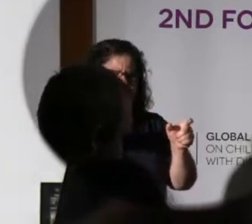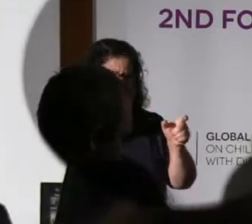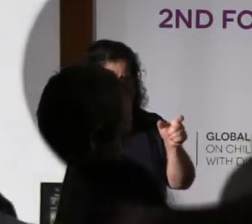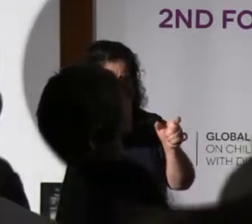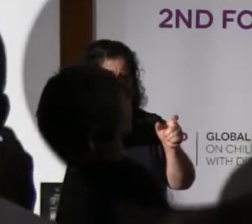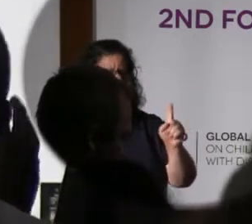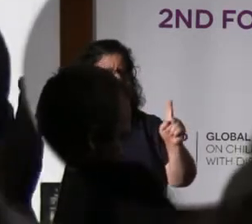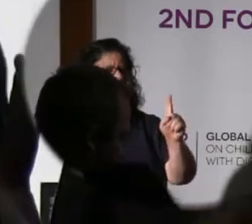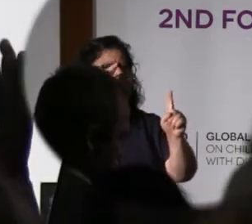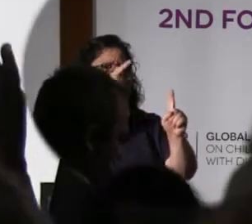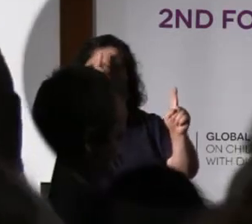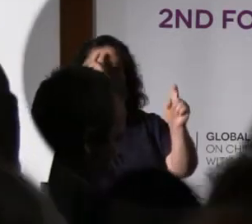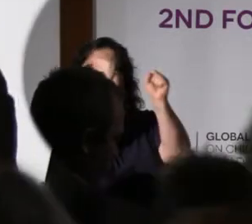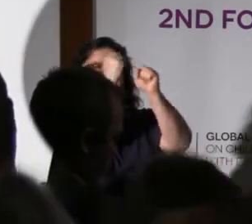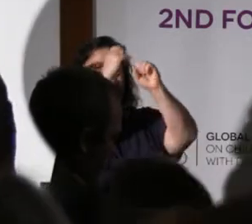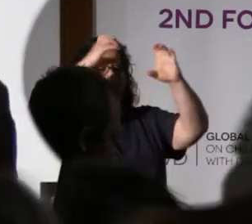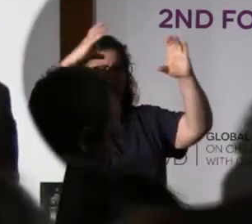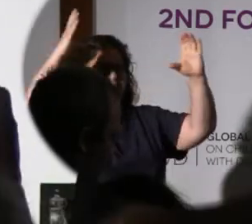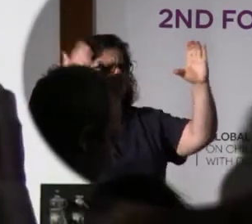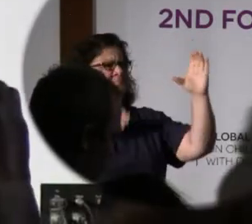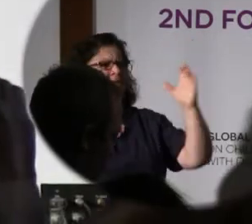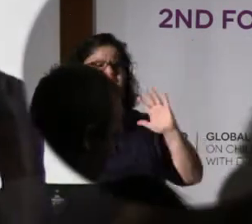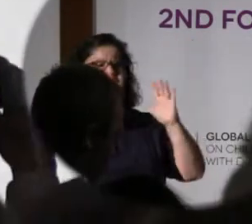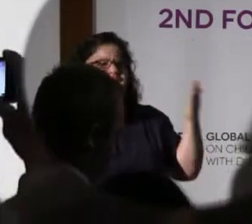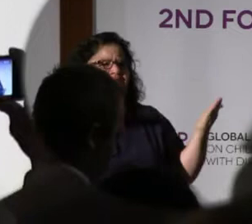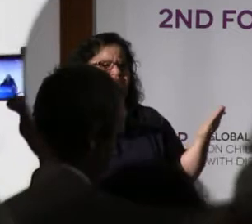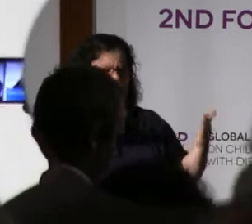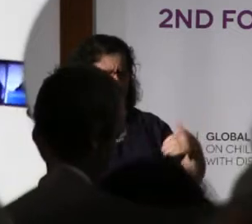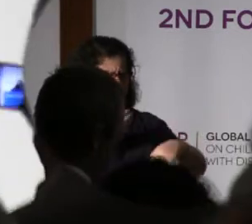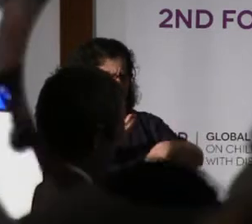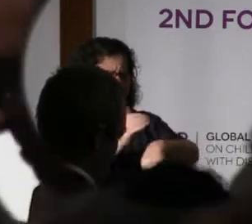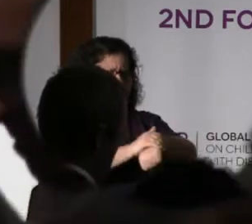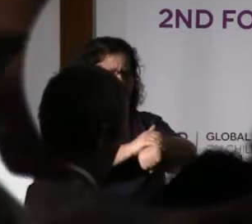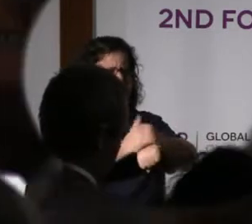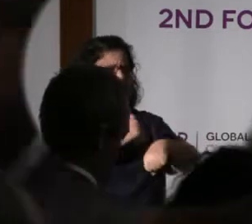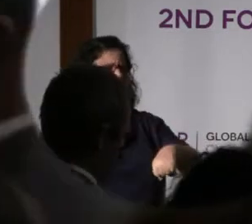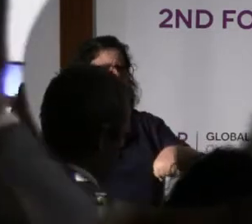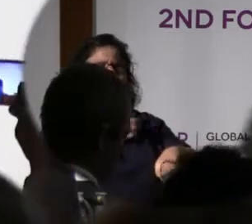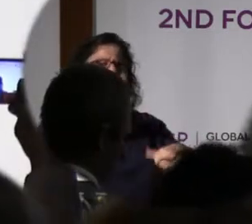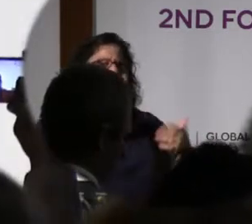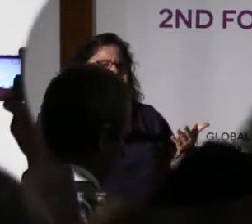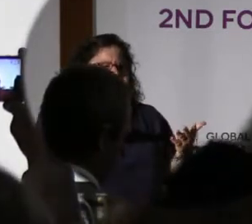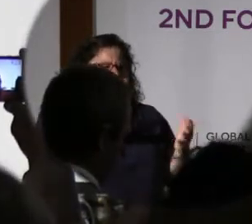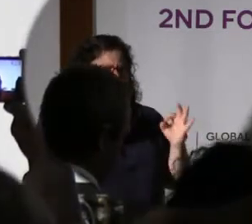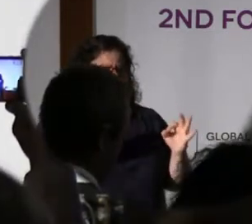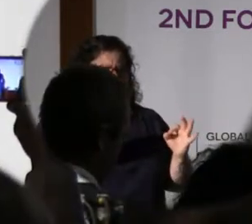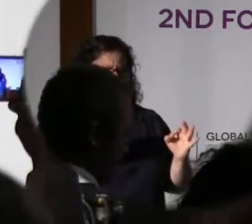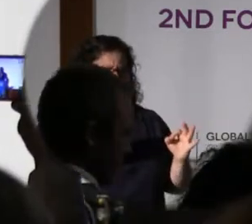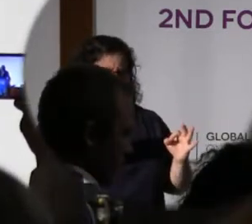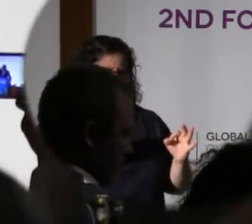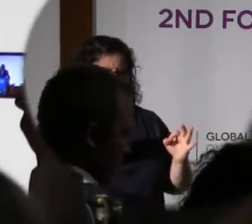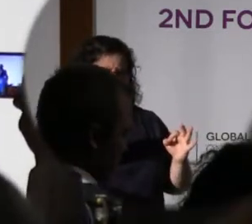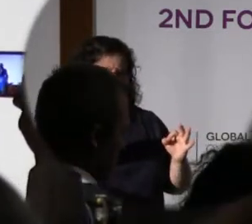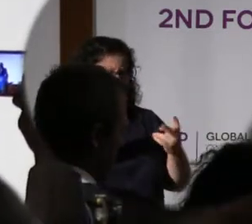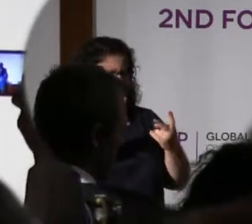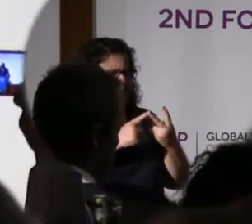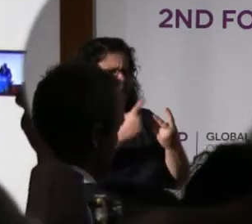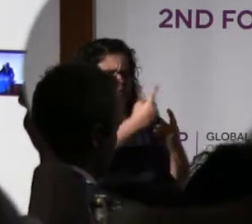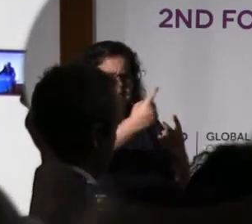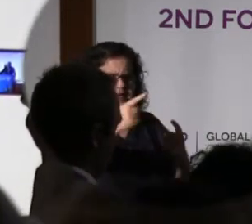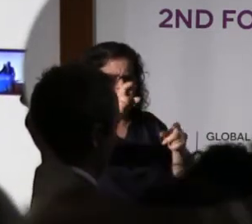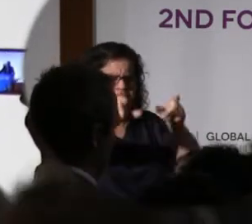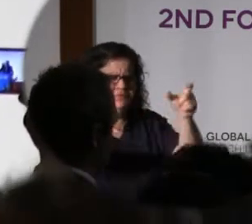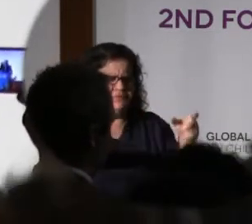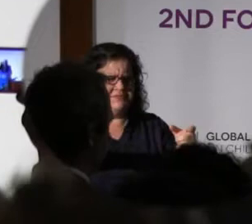can. Every person also has the right to harness these gifts and carry them to their full